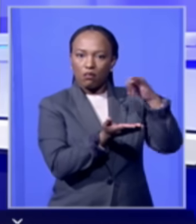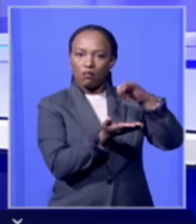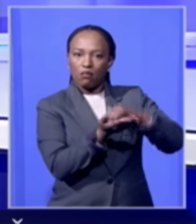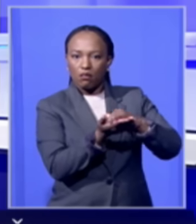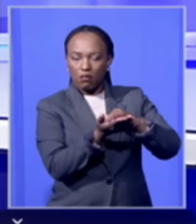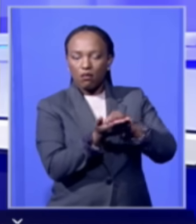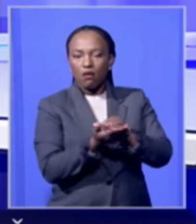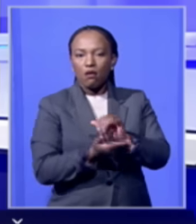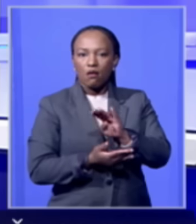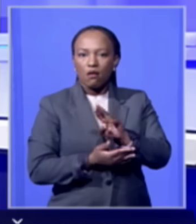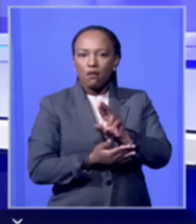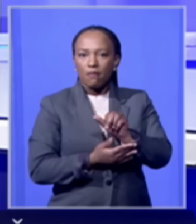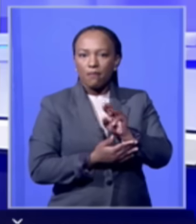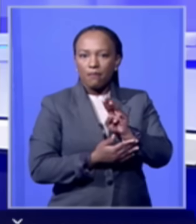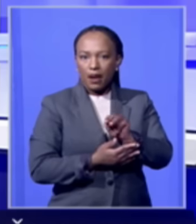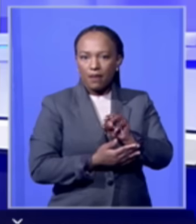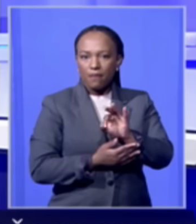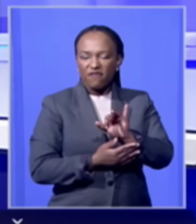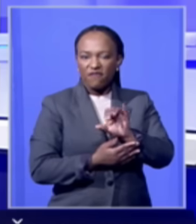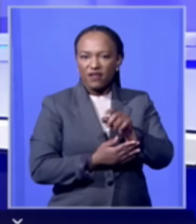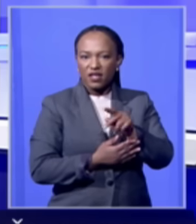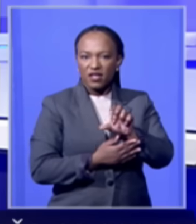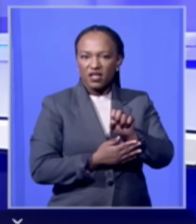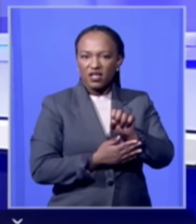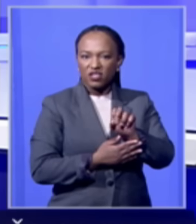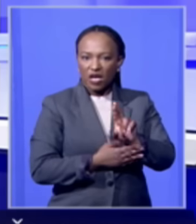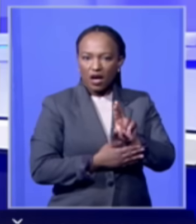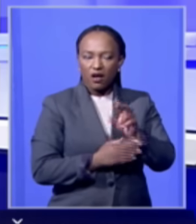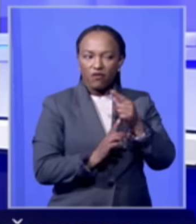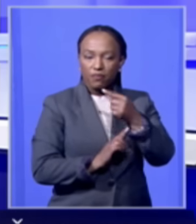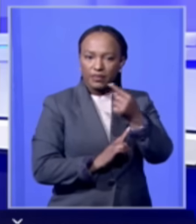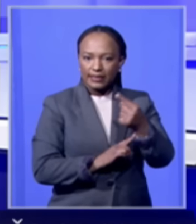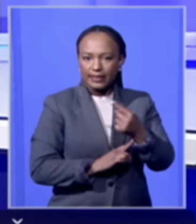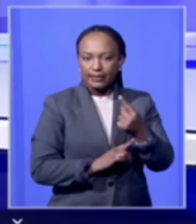ka Bloemfontein Free State go tšwa ka Tanzania le hono.